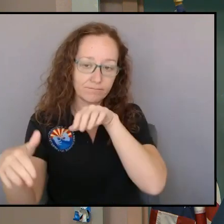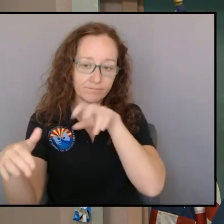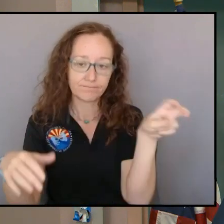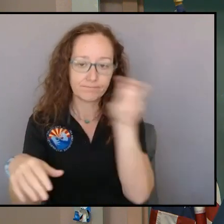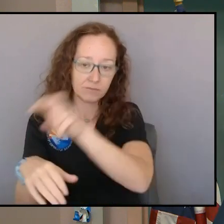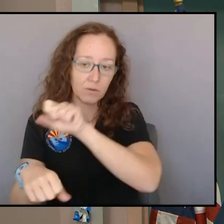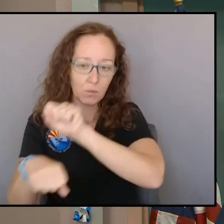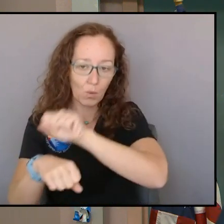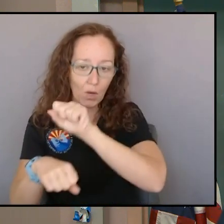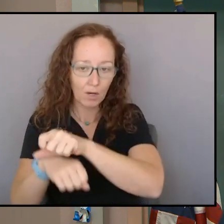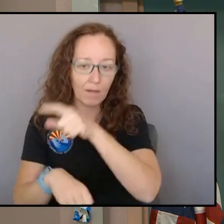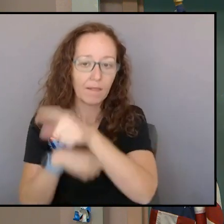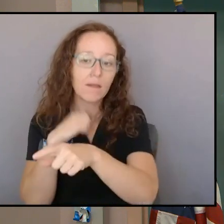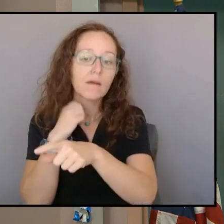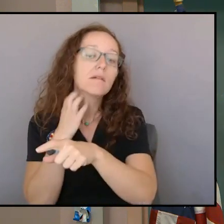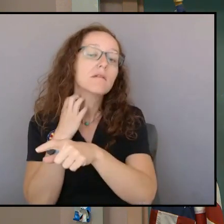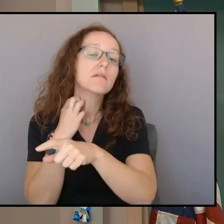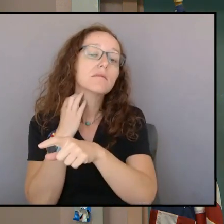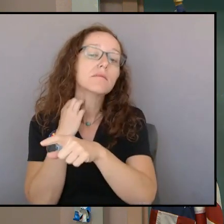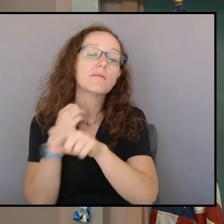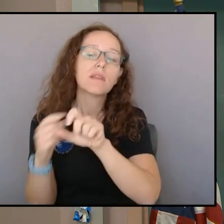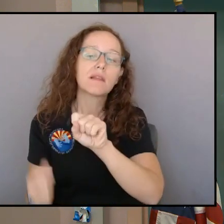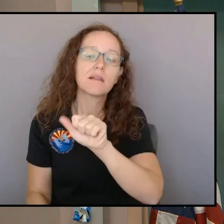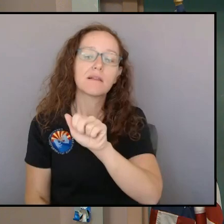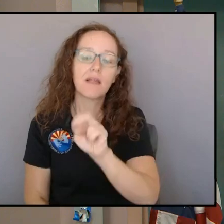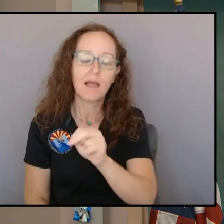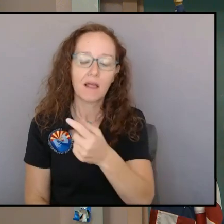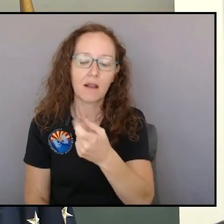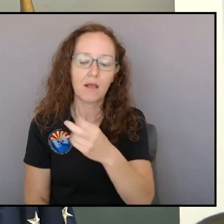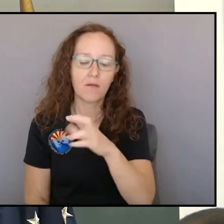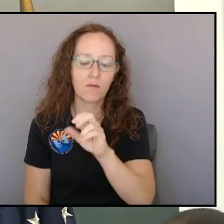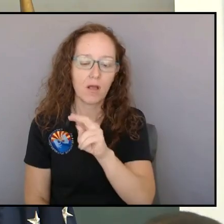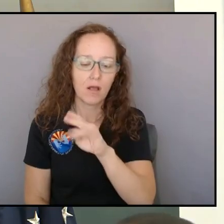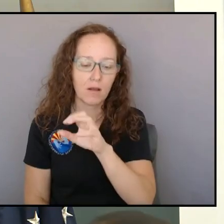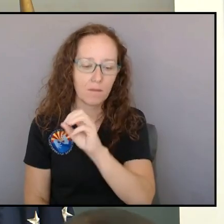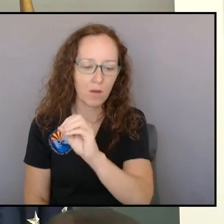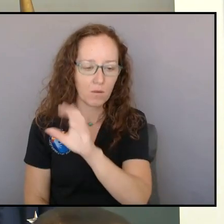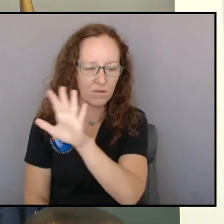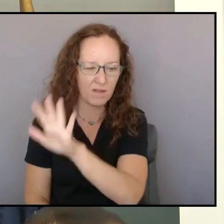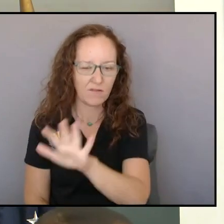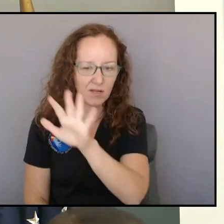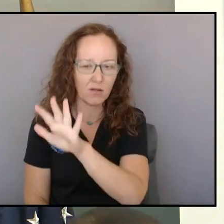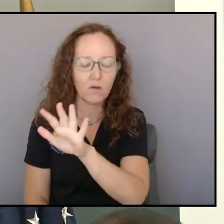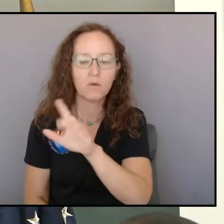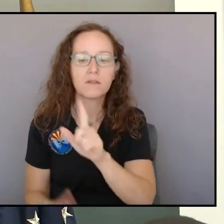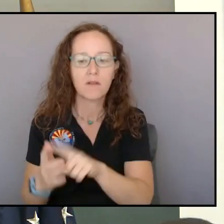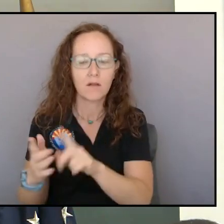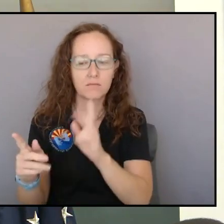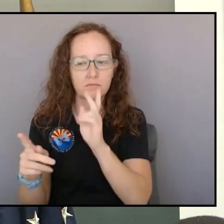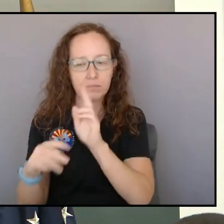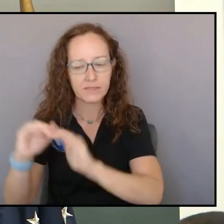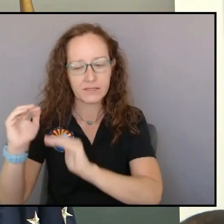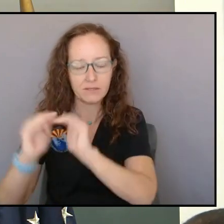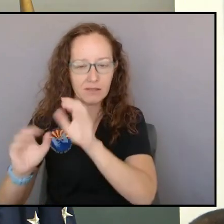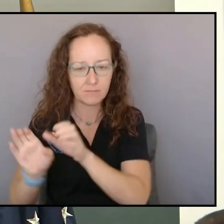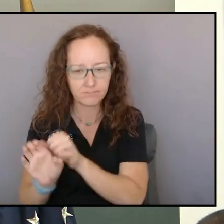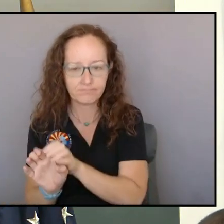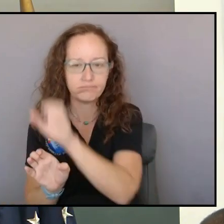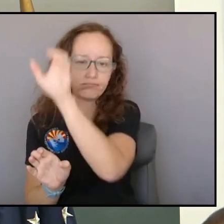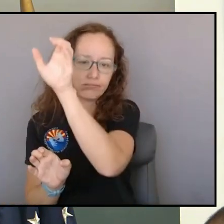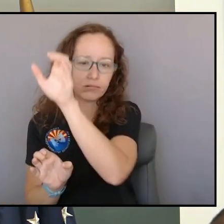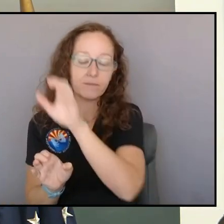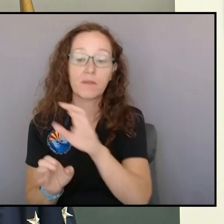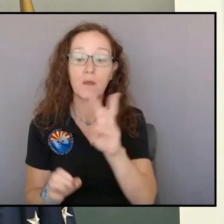area to start working and proposing, and we're working on lines. So our current strategy for this wilderness piece, so currently where